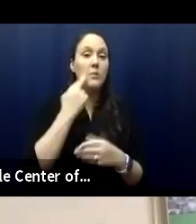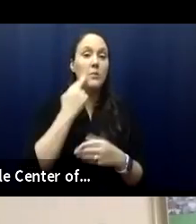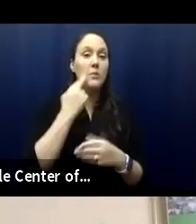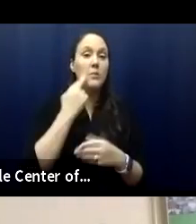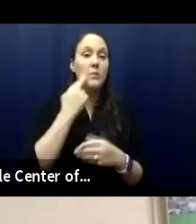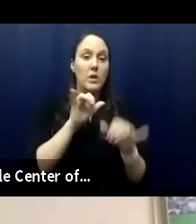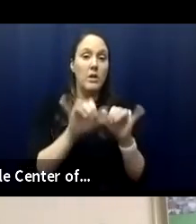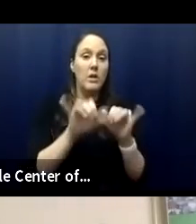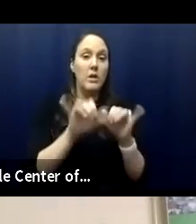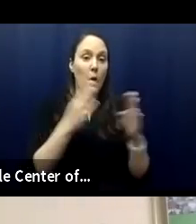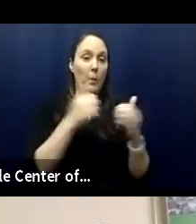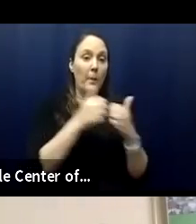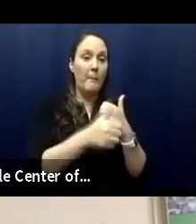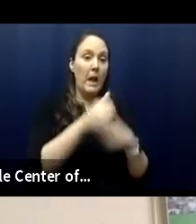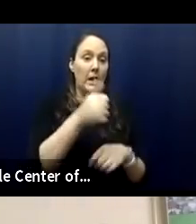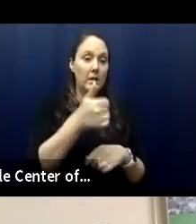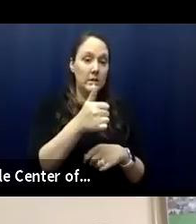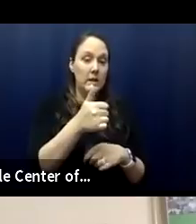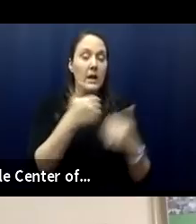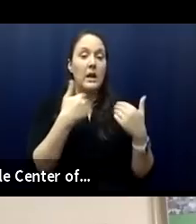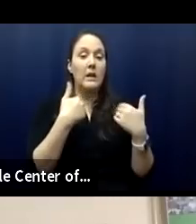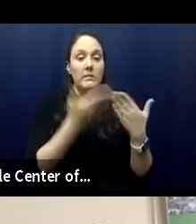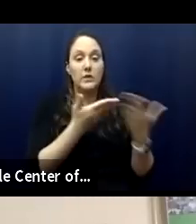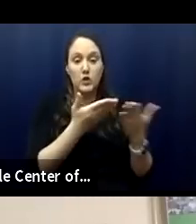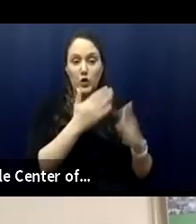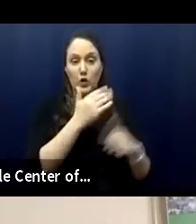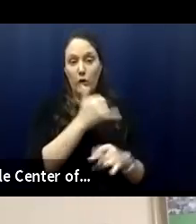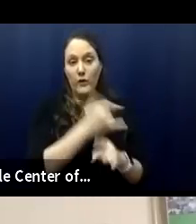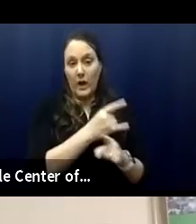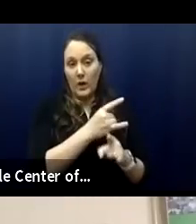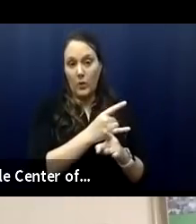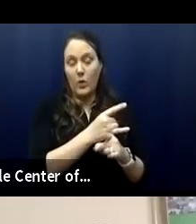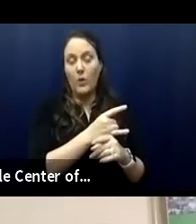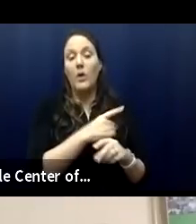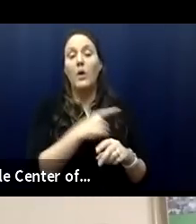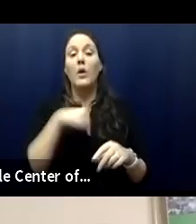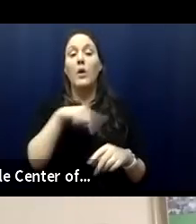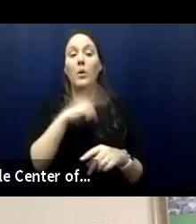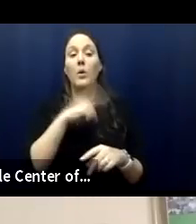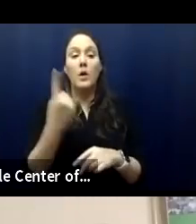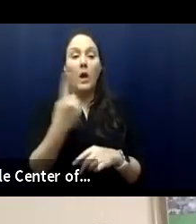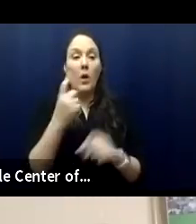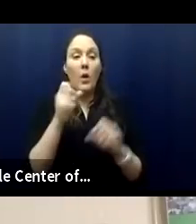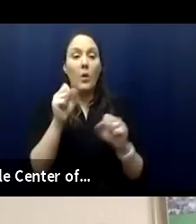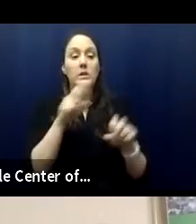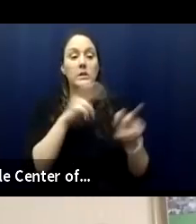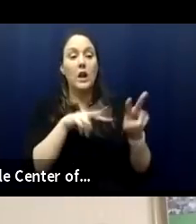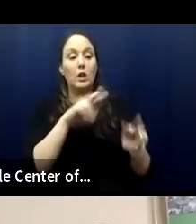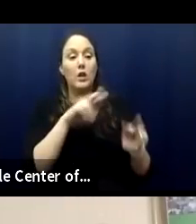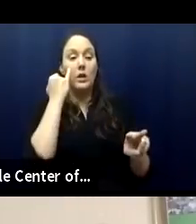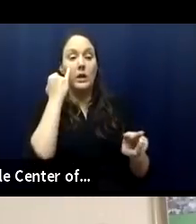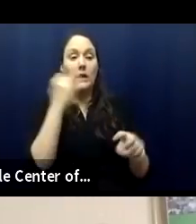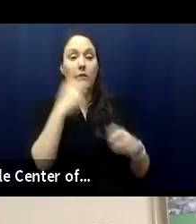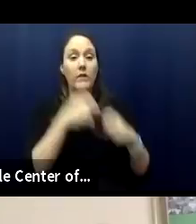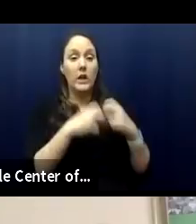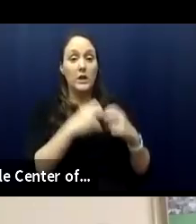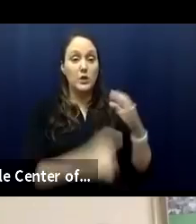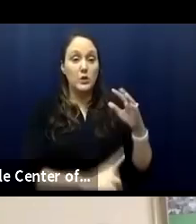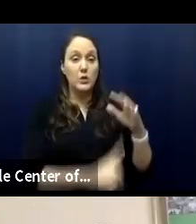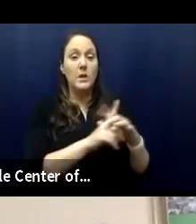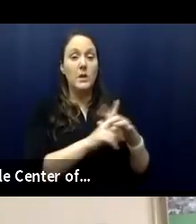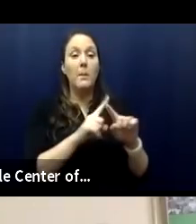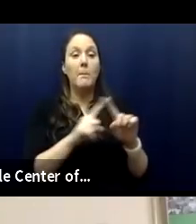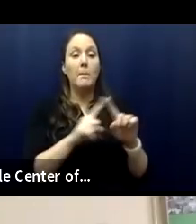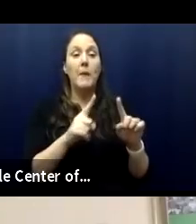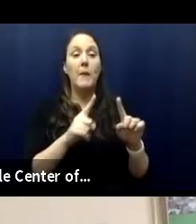10 that do serve alcohol in our community. We can always look at that if we had issues, but I think taking what we